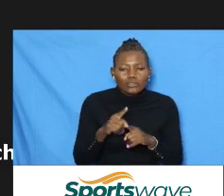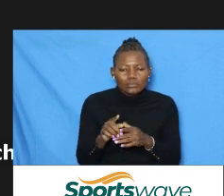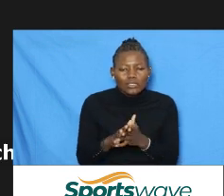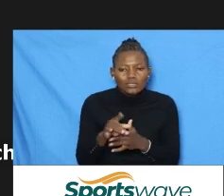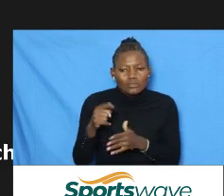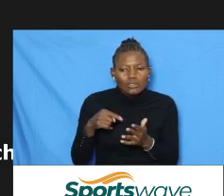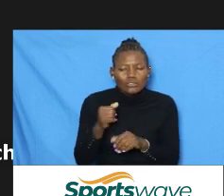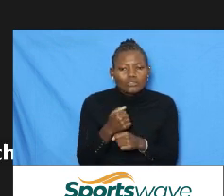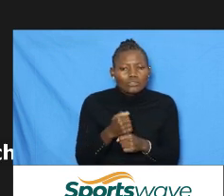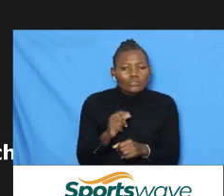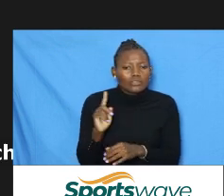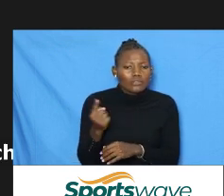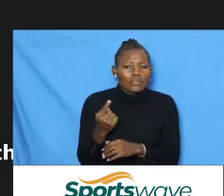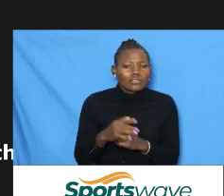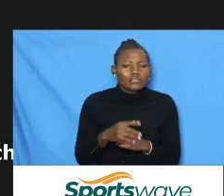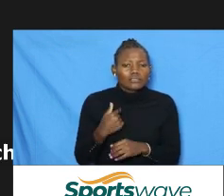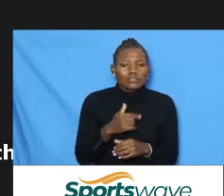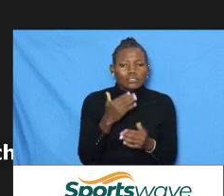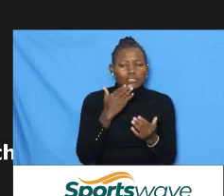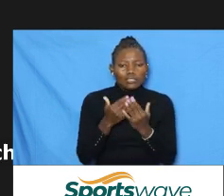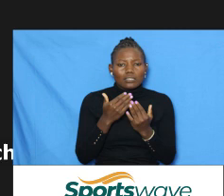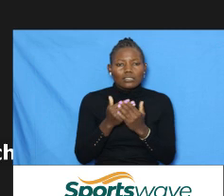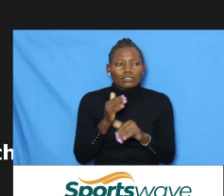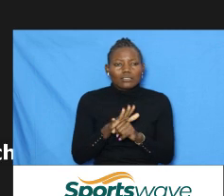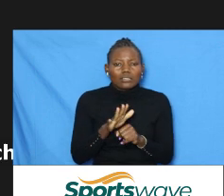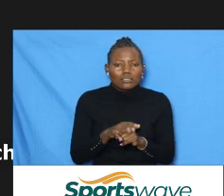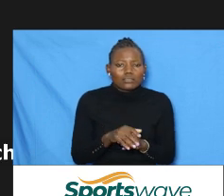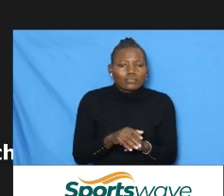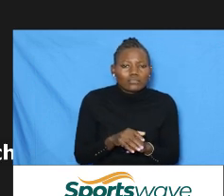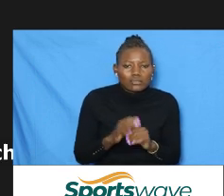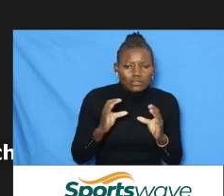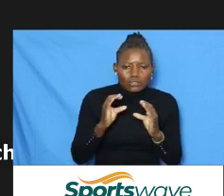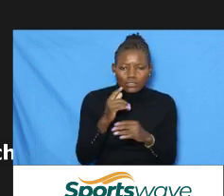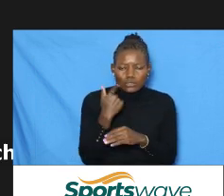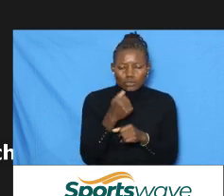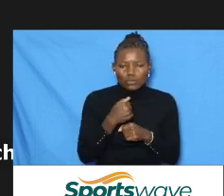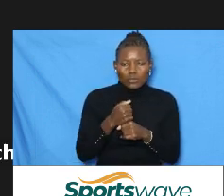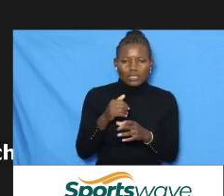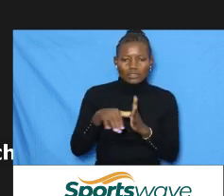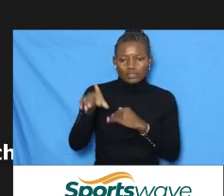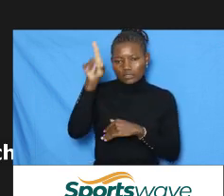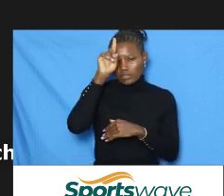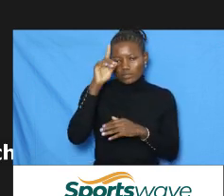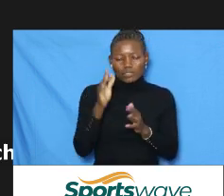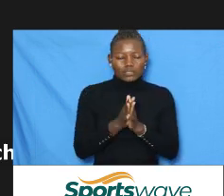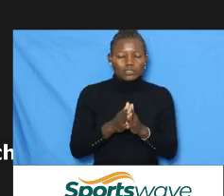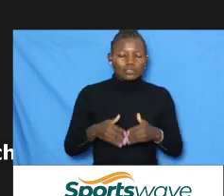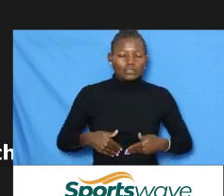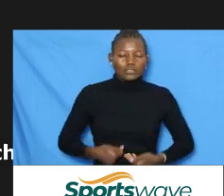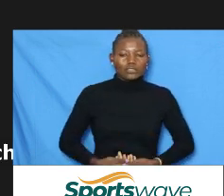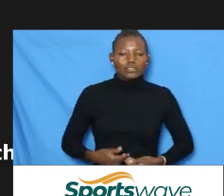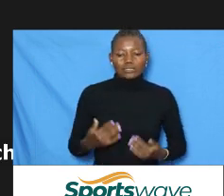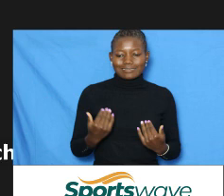you're doing, first of all, we really appreciate coaches who work with the grassroots levels. Whoever works with the youth, whoever works